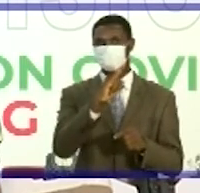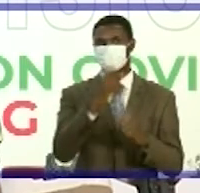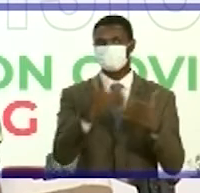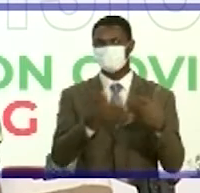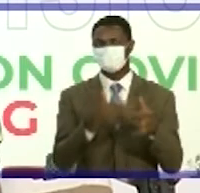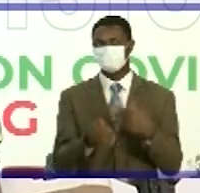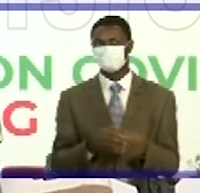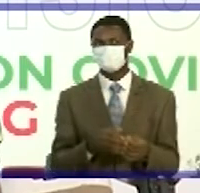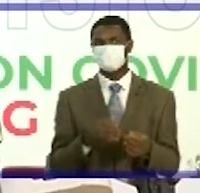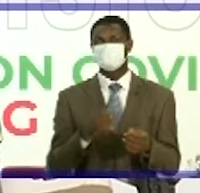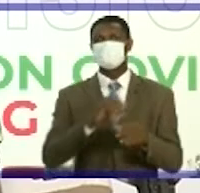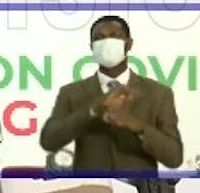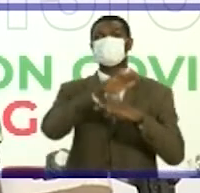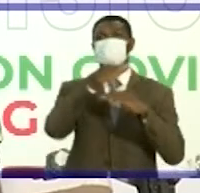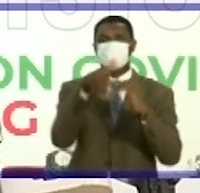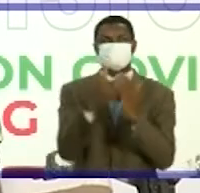It's all to do with our health,